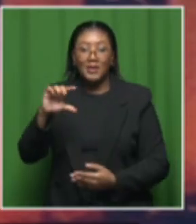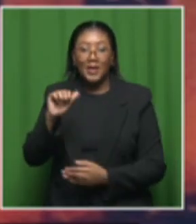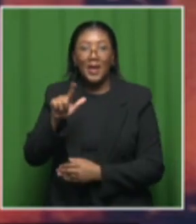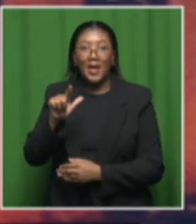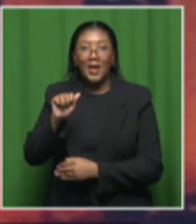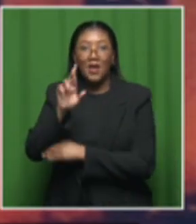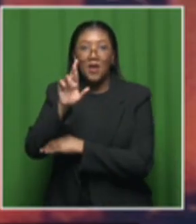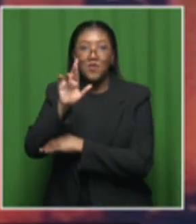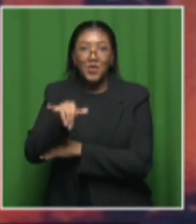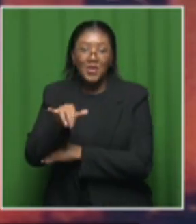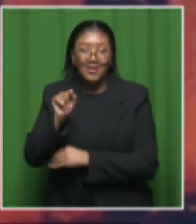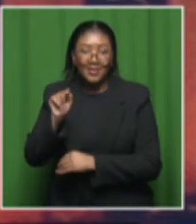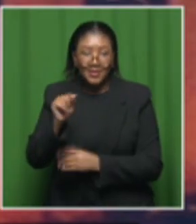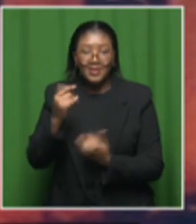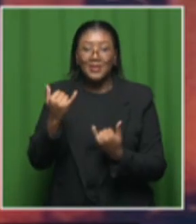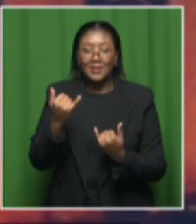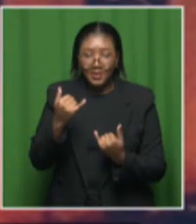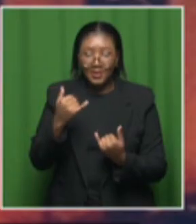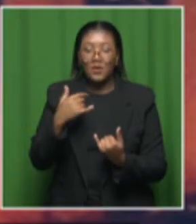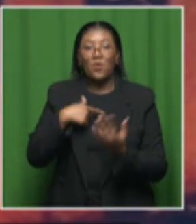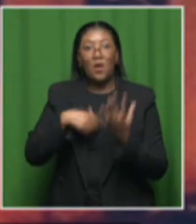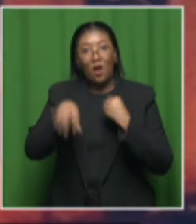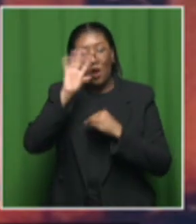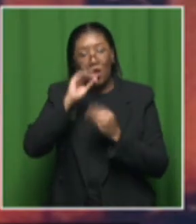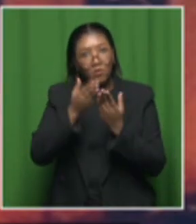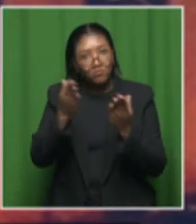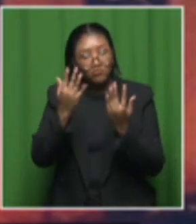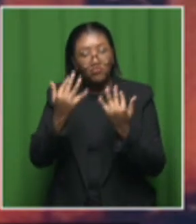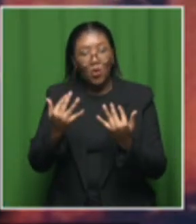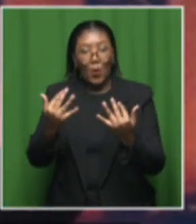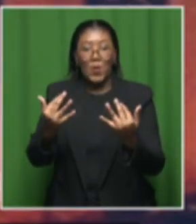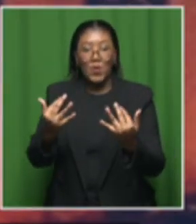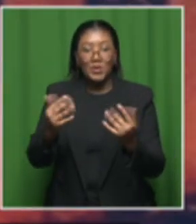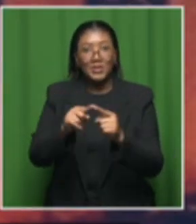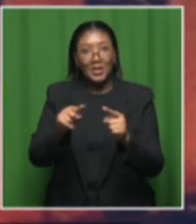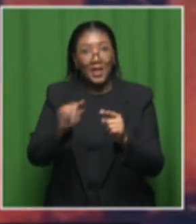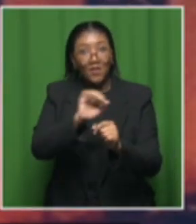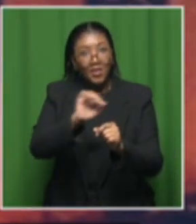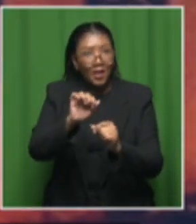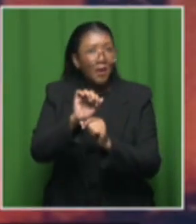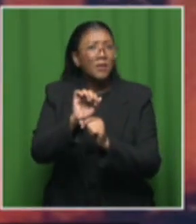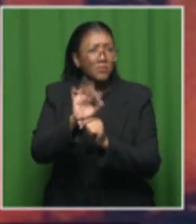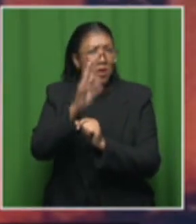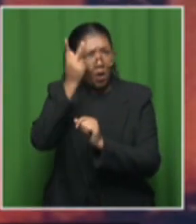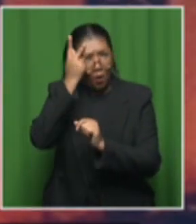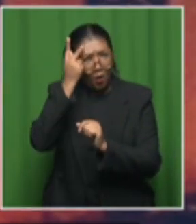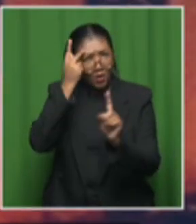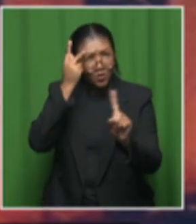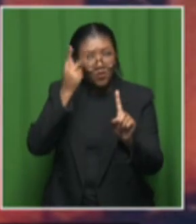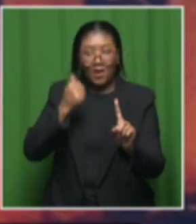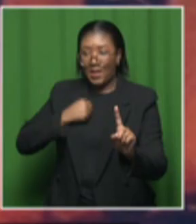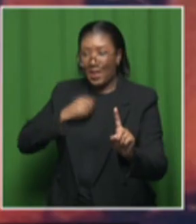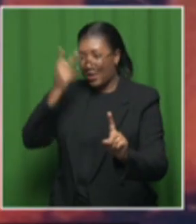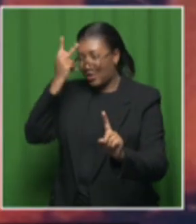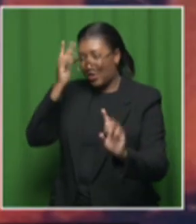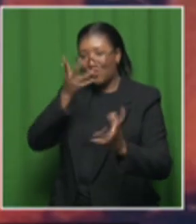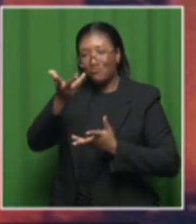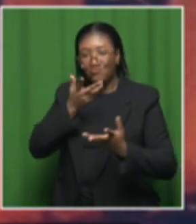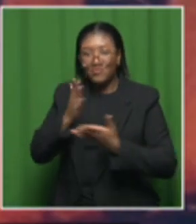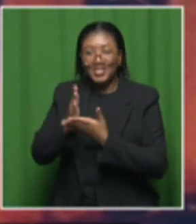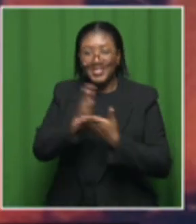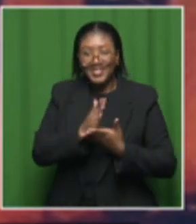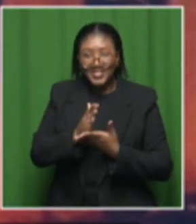just activate the show. And we want to learn with the audience, and we also want to know what they know, and to have this dialogue also stretch out into the audience. It's a give